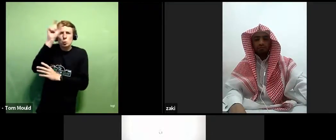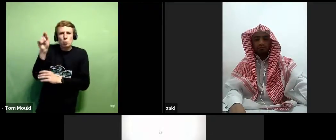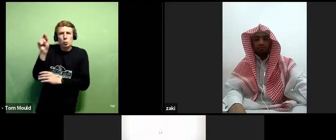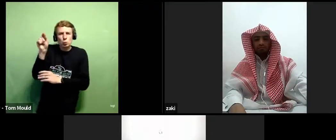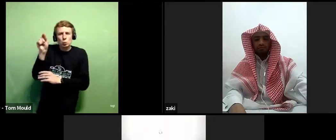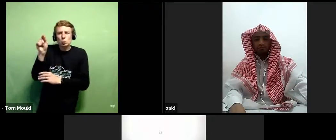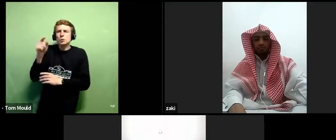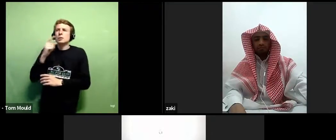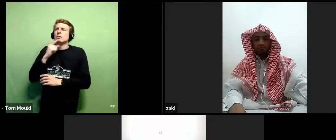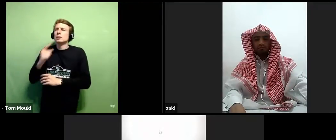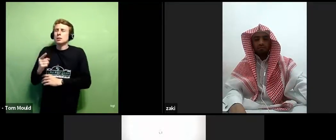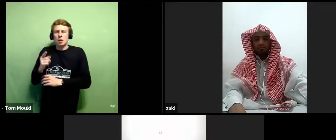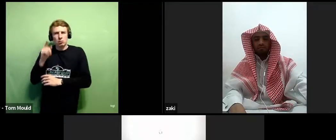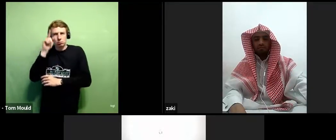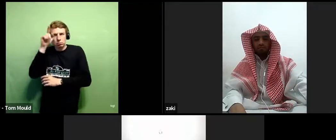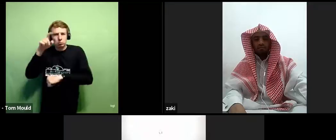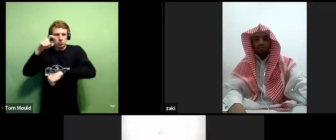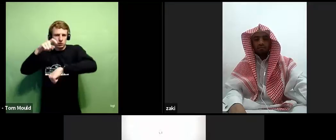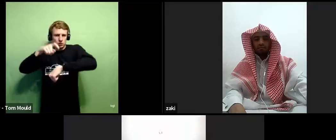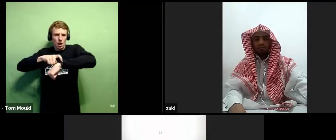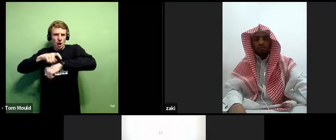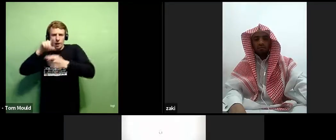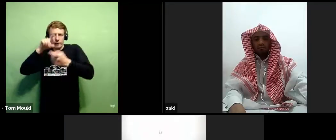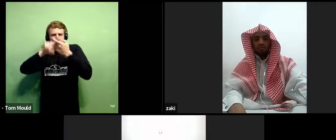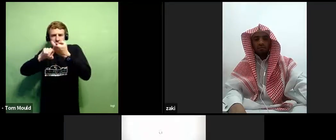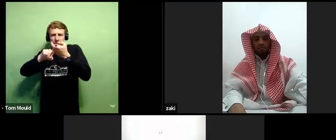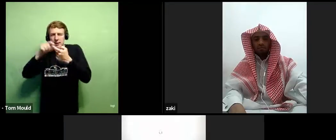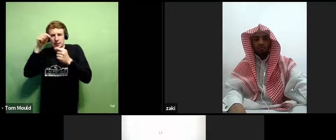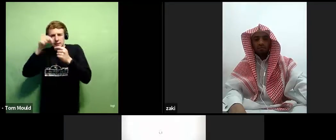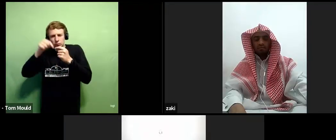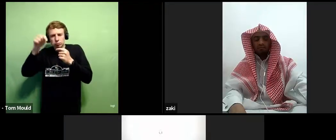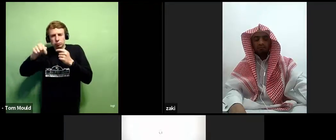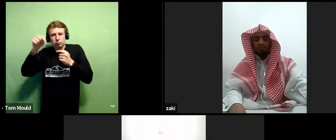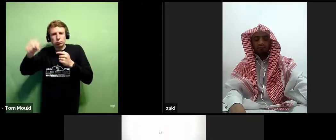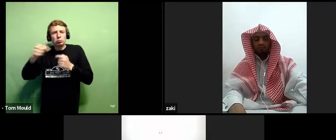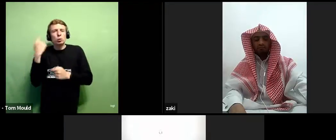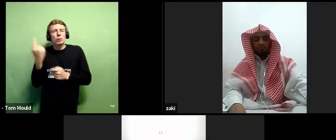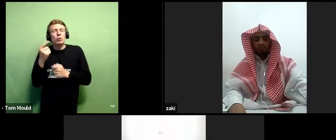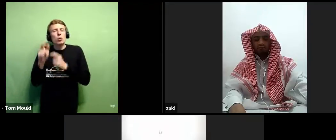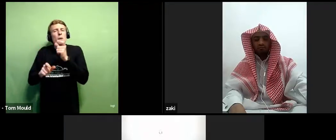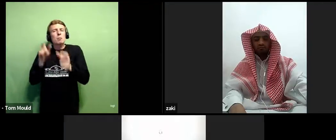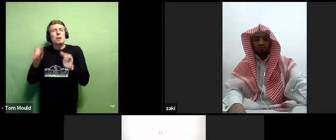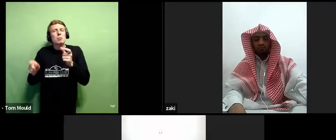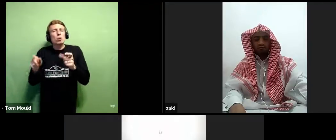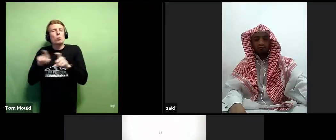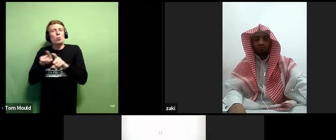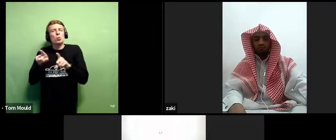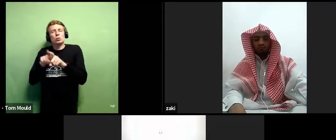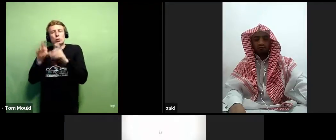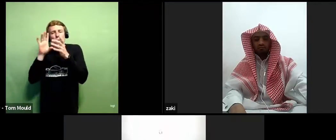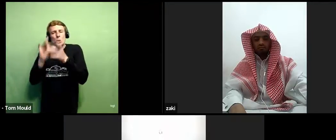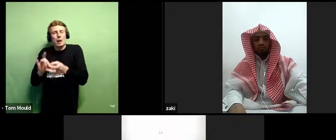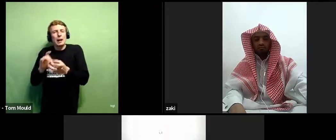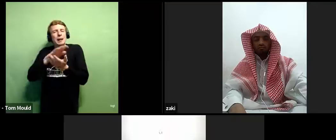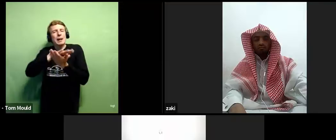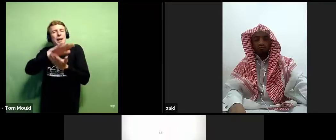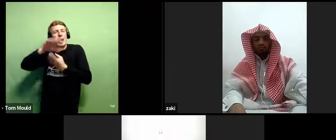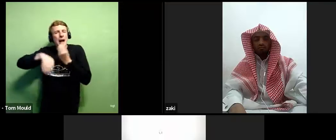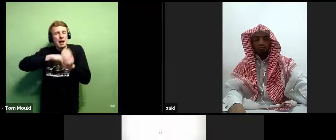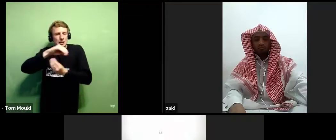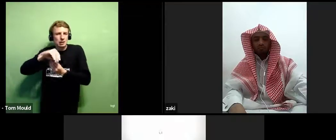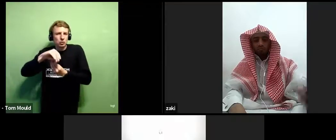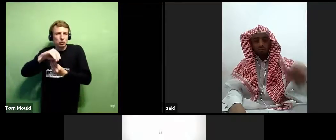fixed periods of time for mankind and for the pilgrimage. It is not piety that you enter the houses from the